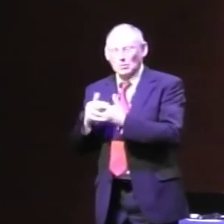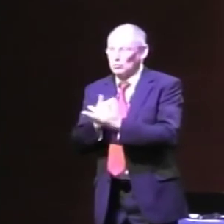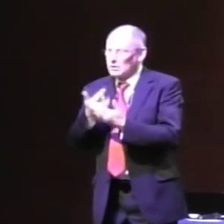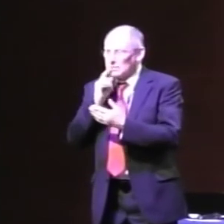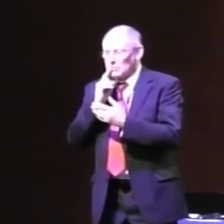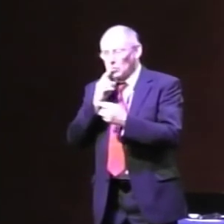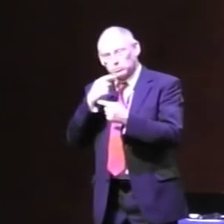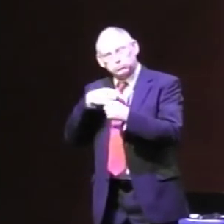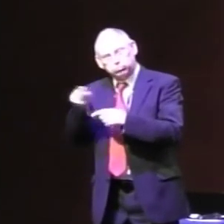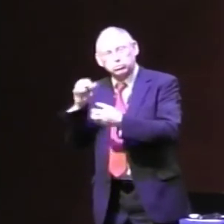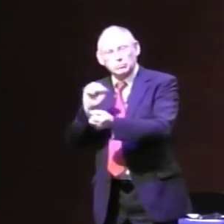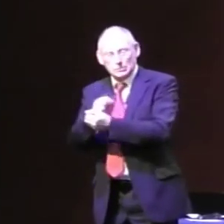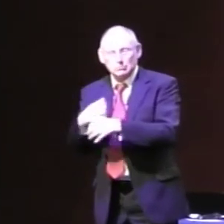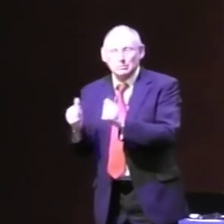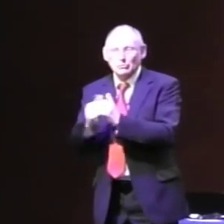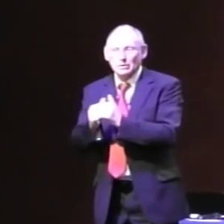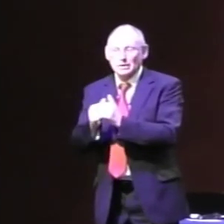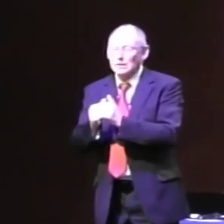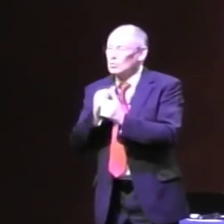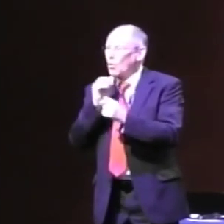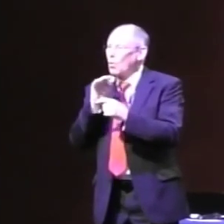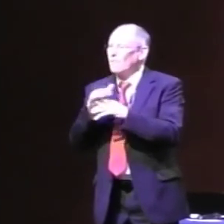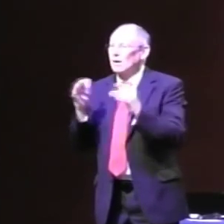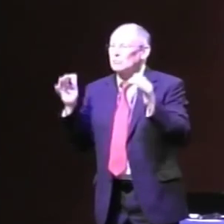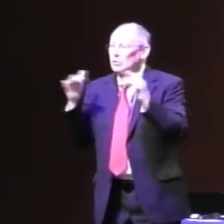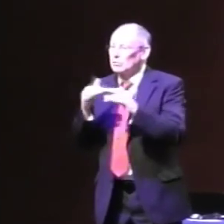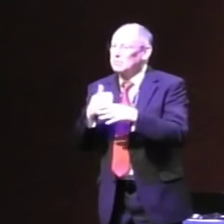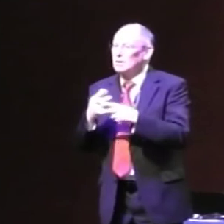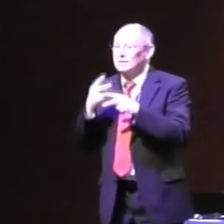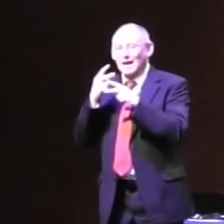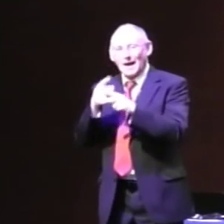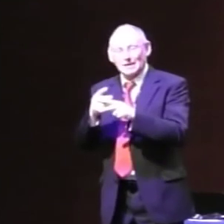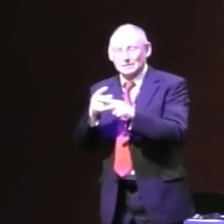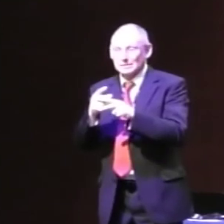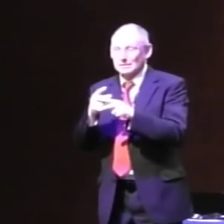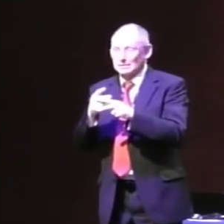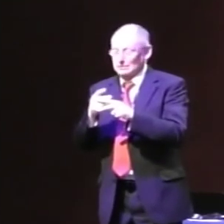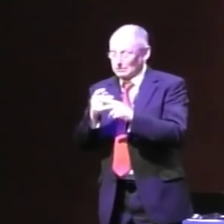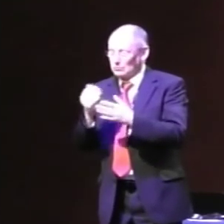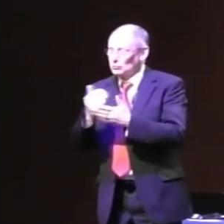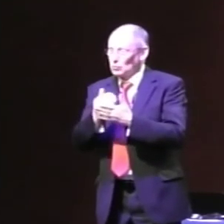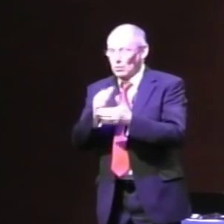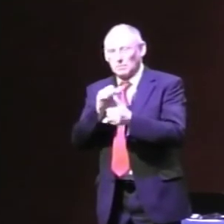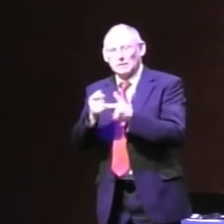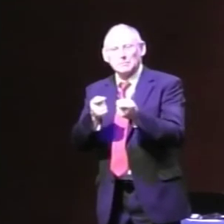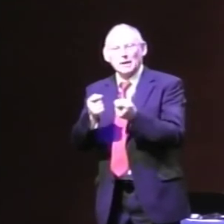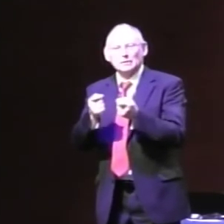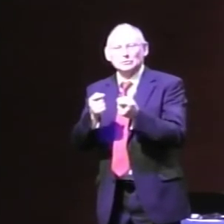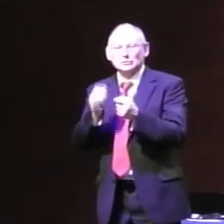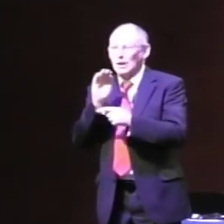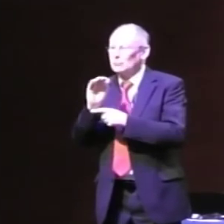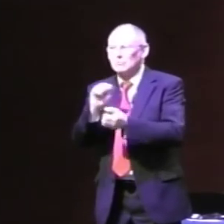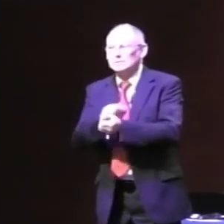prison, our objection is not that we are overcrowded, but that we have been asked to watch over and keep safe people who are better managed away from a custodial